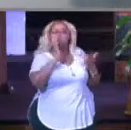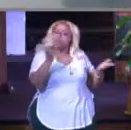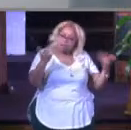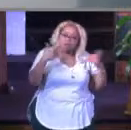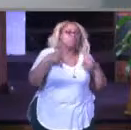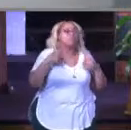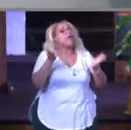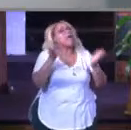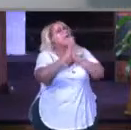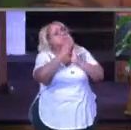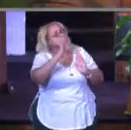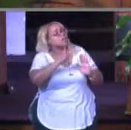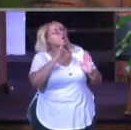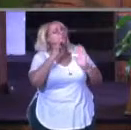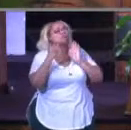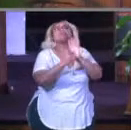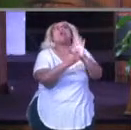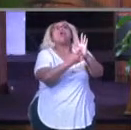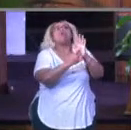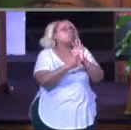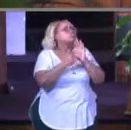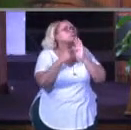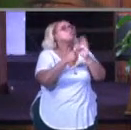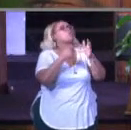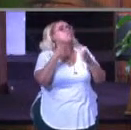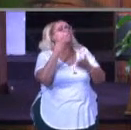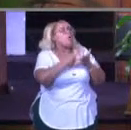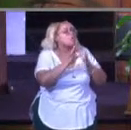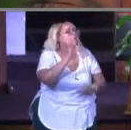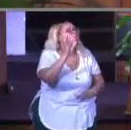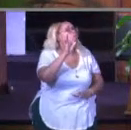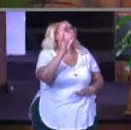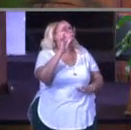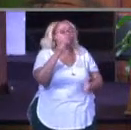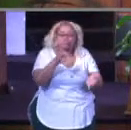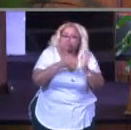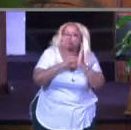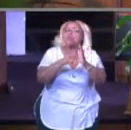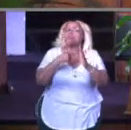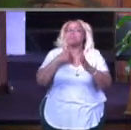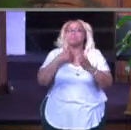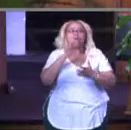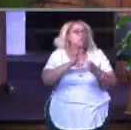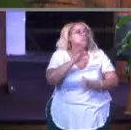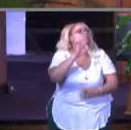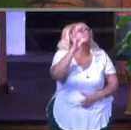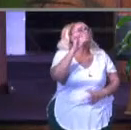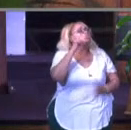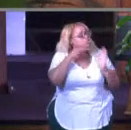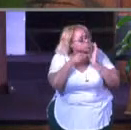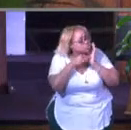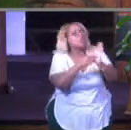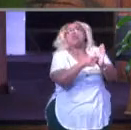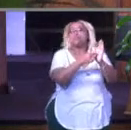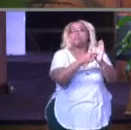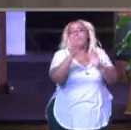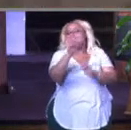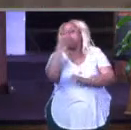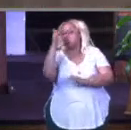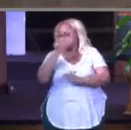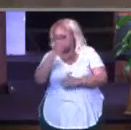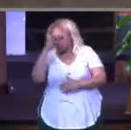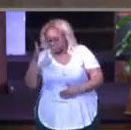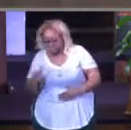come on and ask God, show me your Holy Ghost. Show me your Holy Spirit. Show me